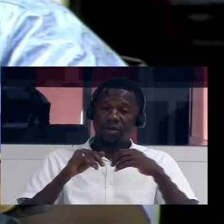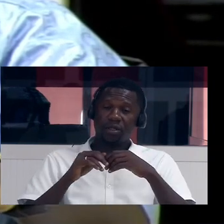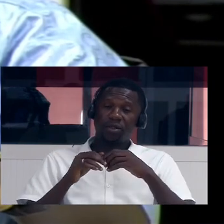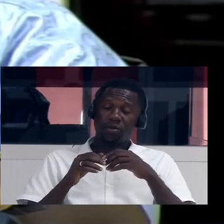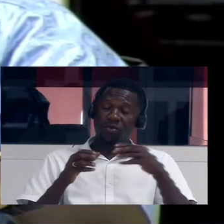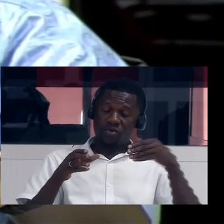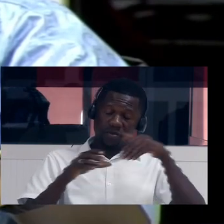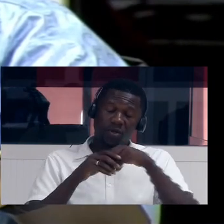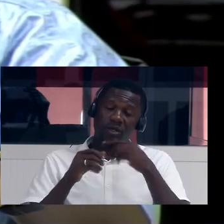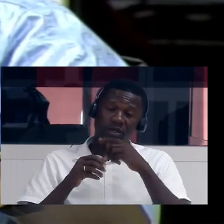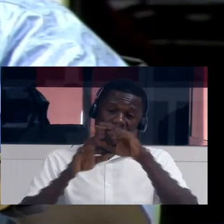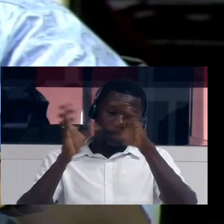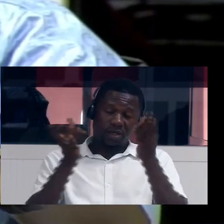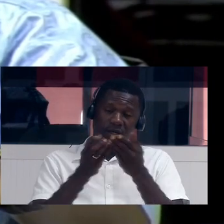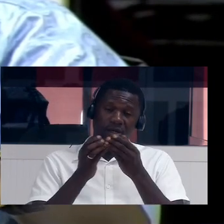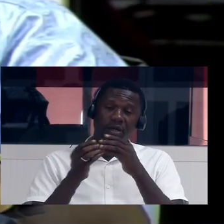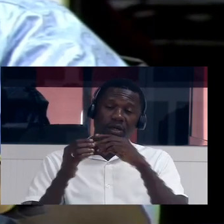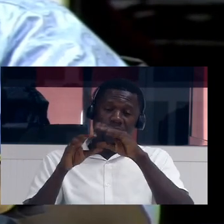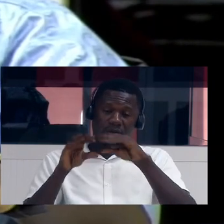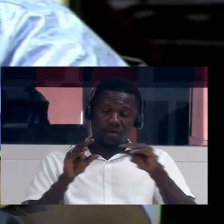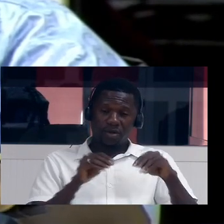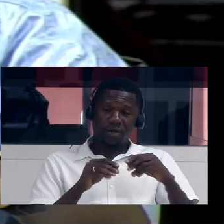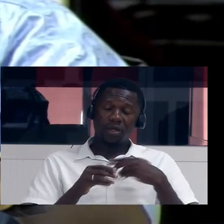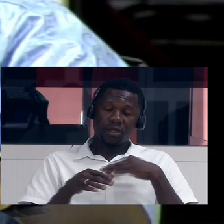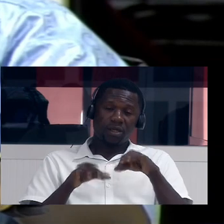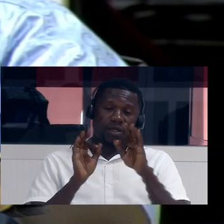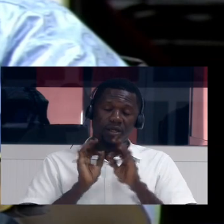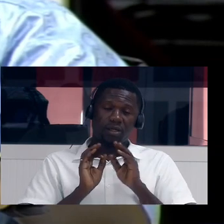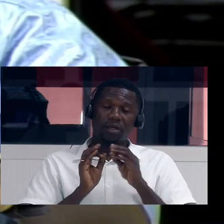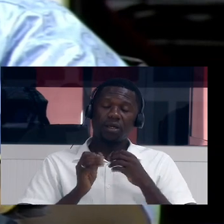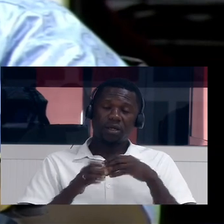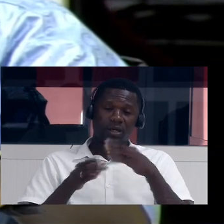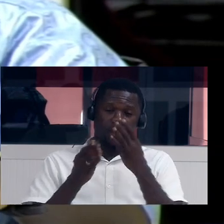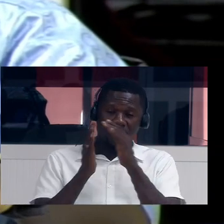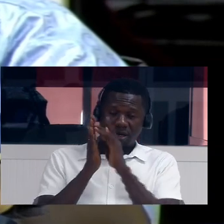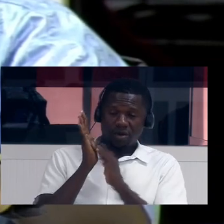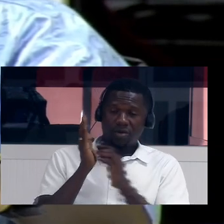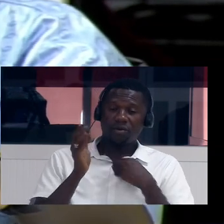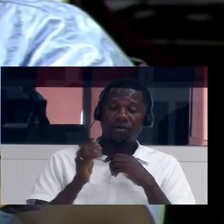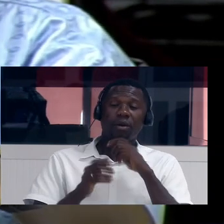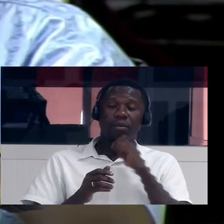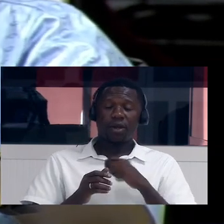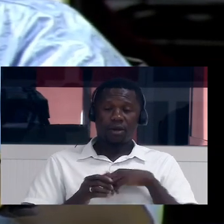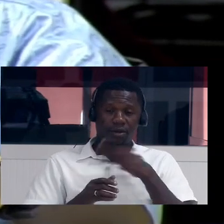own consumption and take account of the men under their command, including equipment."